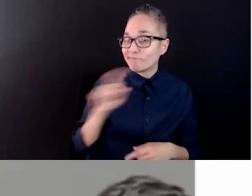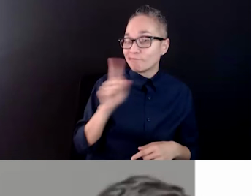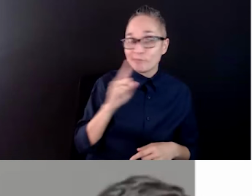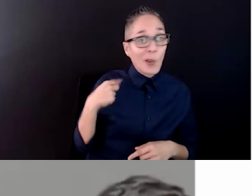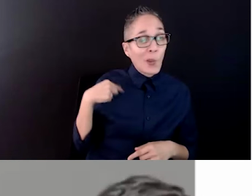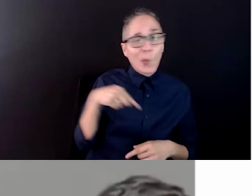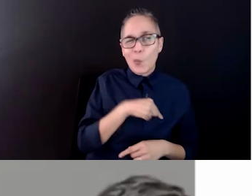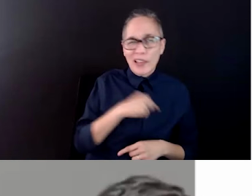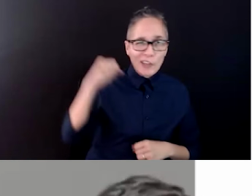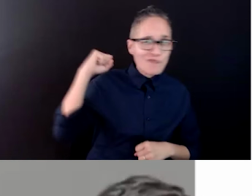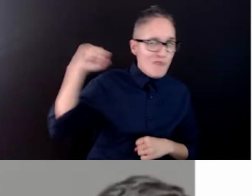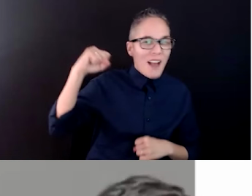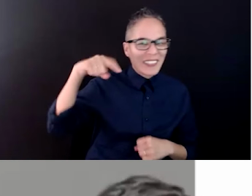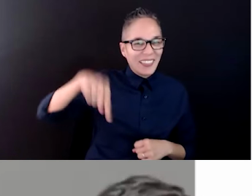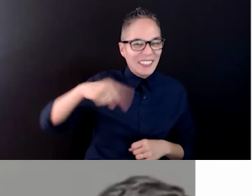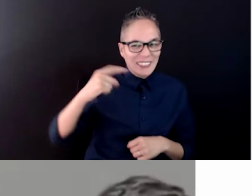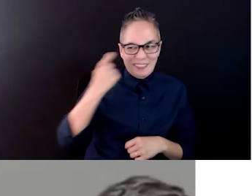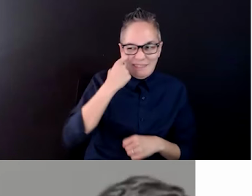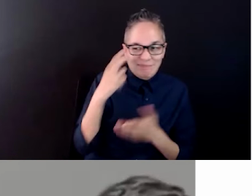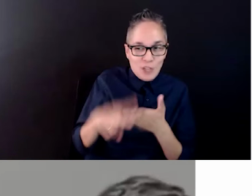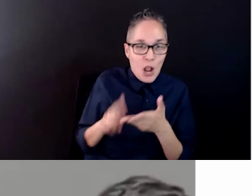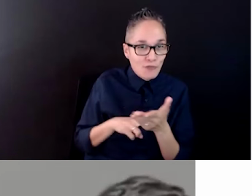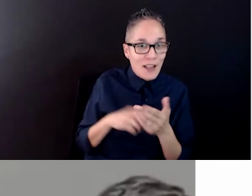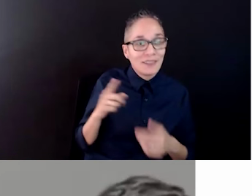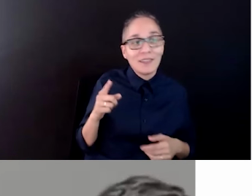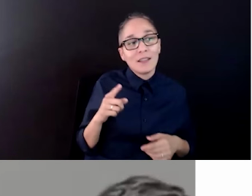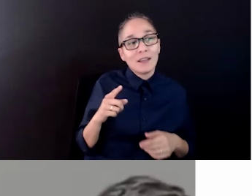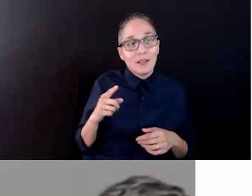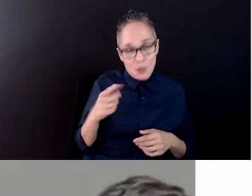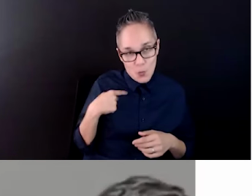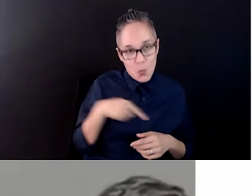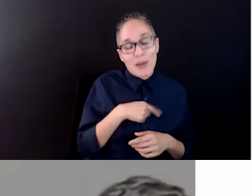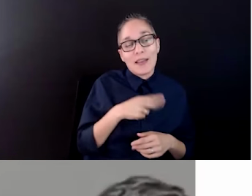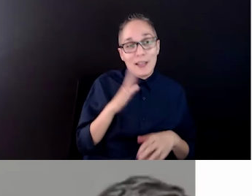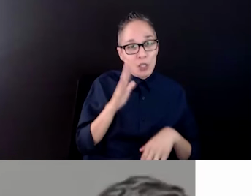rocked it this last contract season. Like I said, it was calling people out.